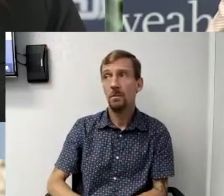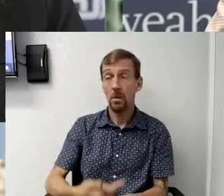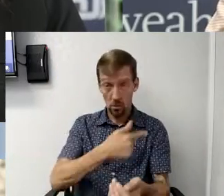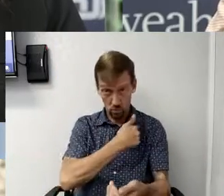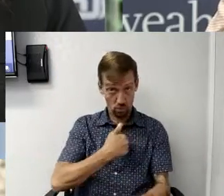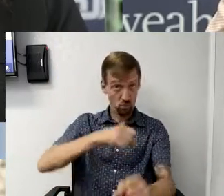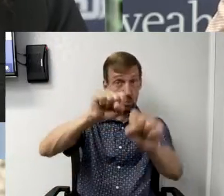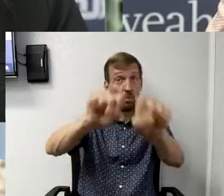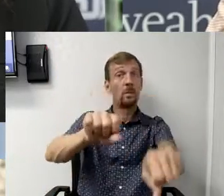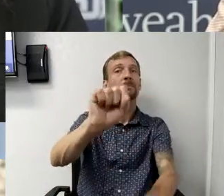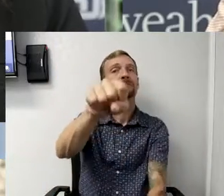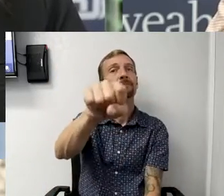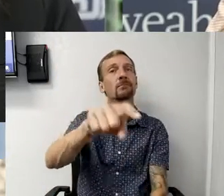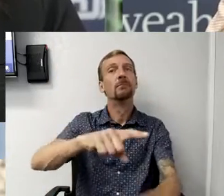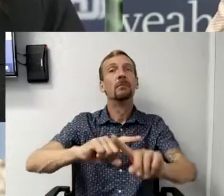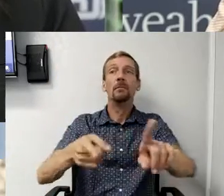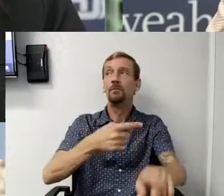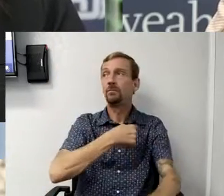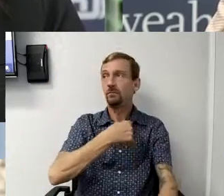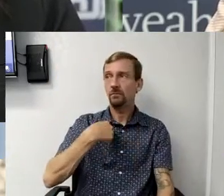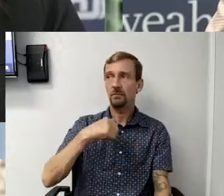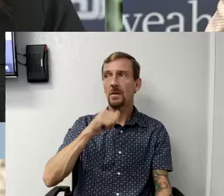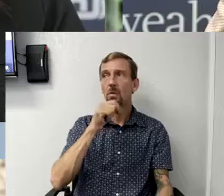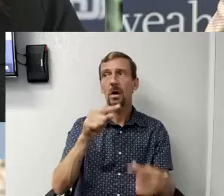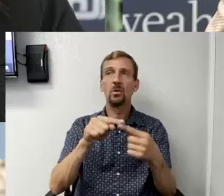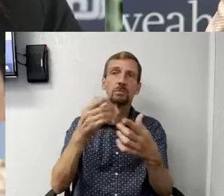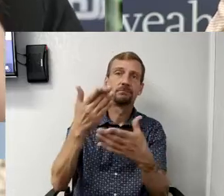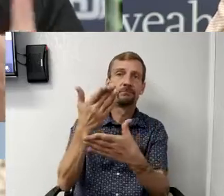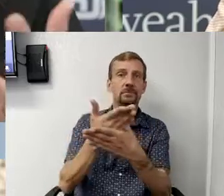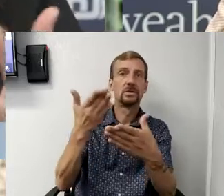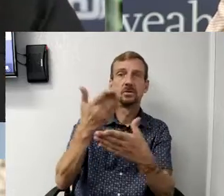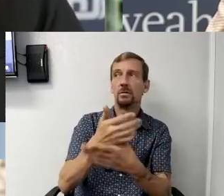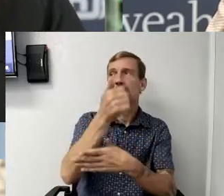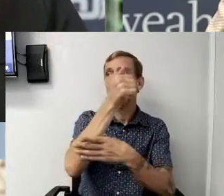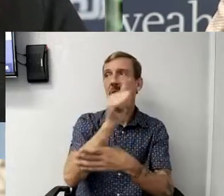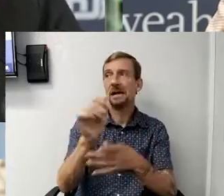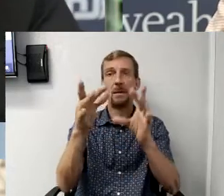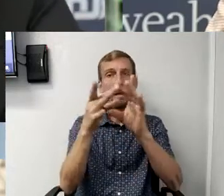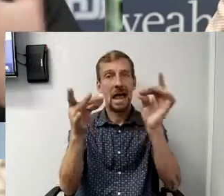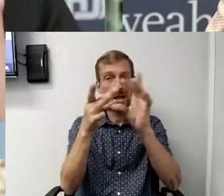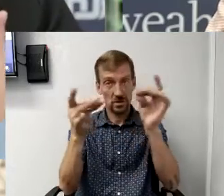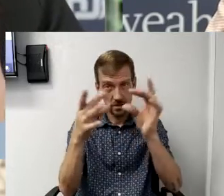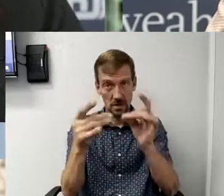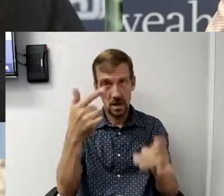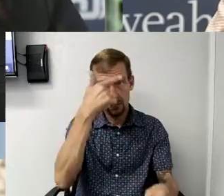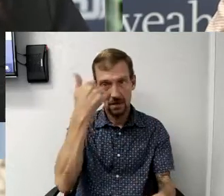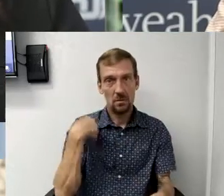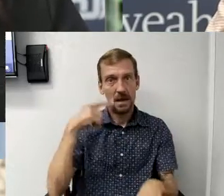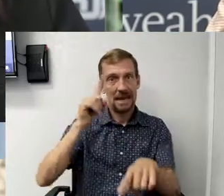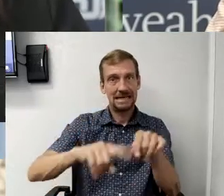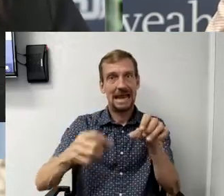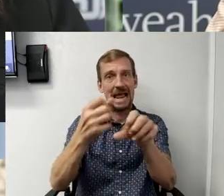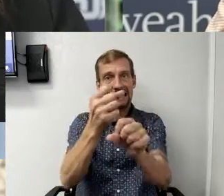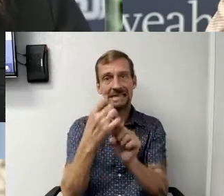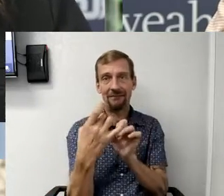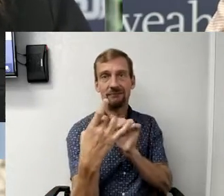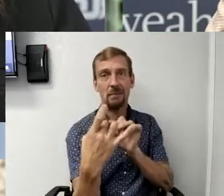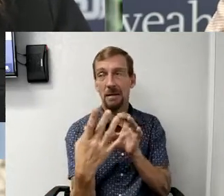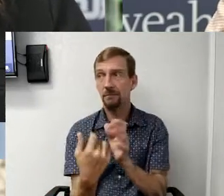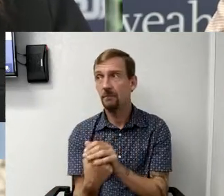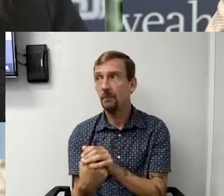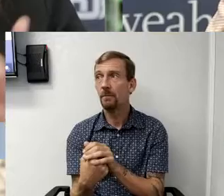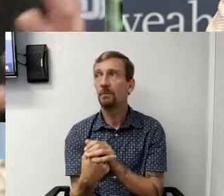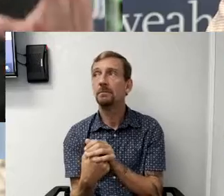absolutely could. We just didn't want to disrupt any of the message, and because we can't get the feedback if people